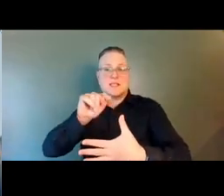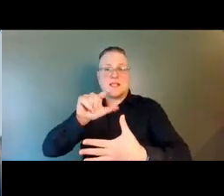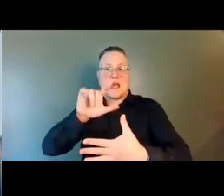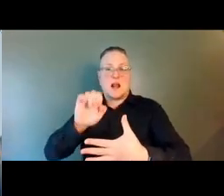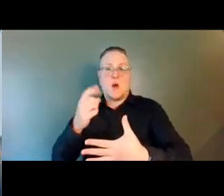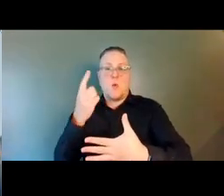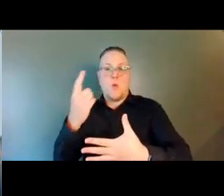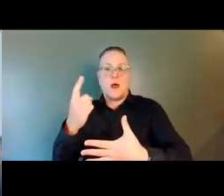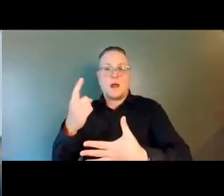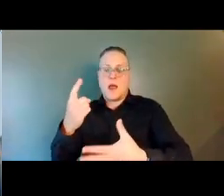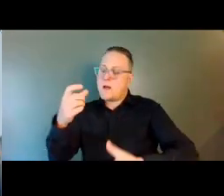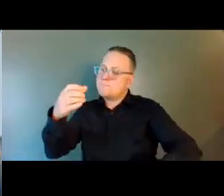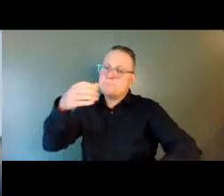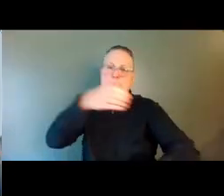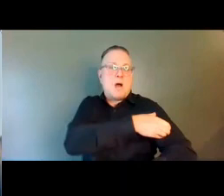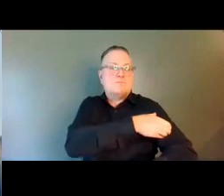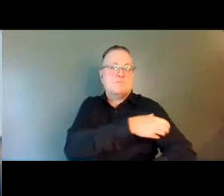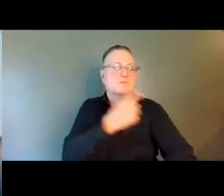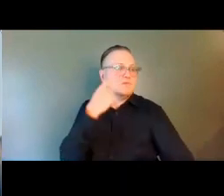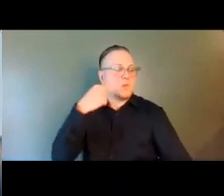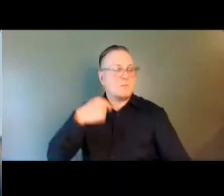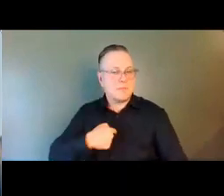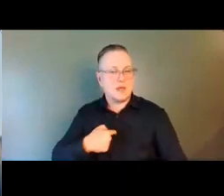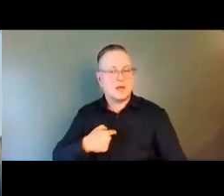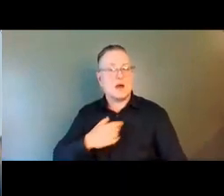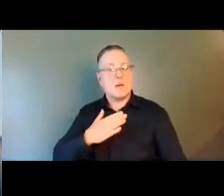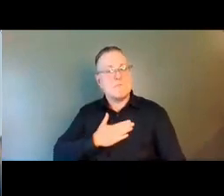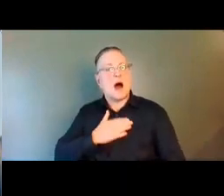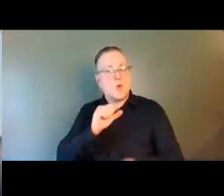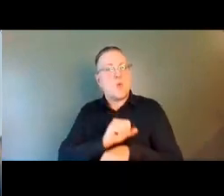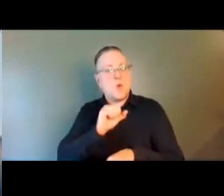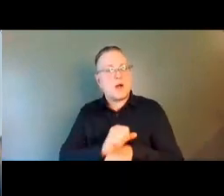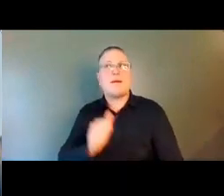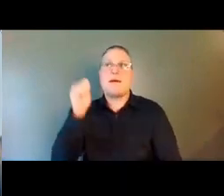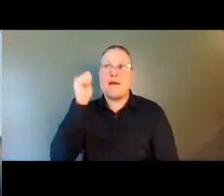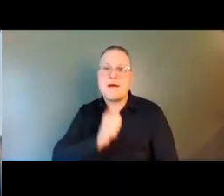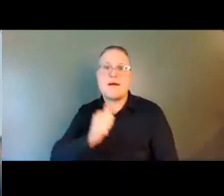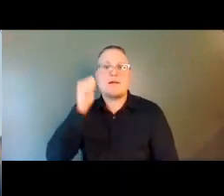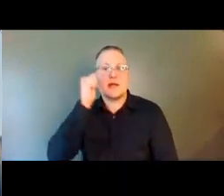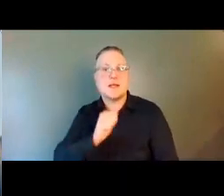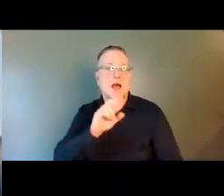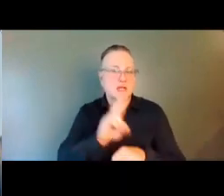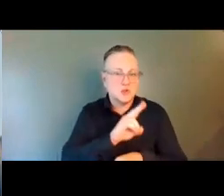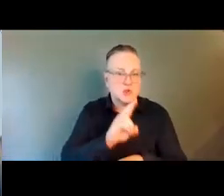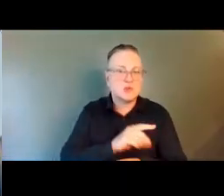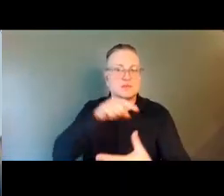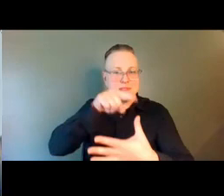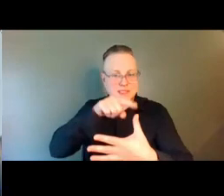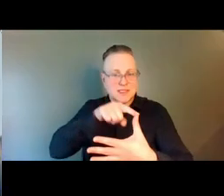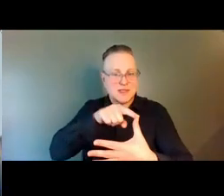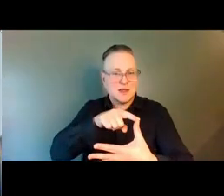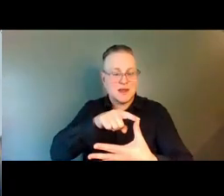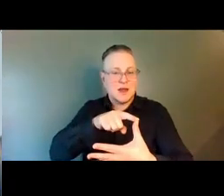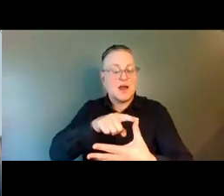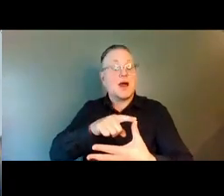impactful for the work that I do every day. And I wouldn't be able to do this work if it weren't for the accommodations that I receive